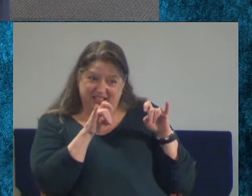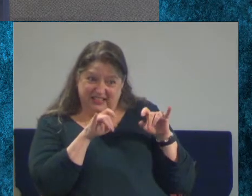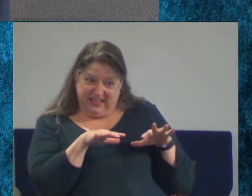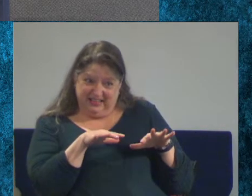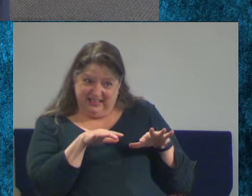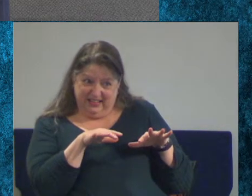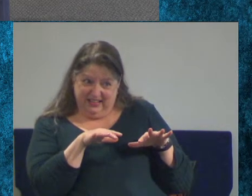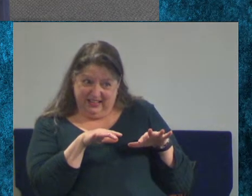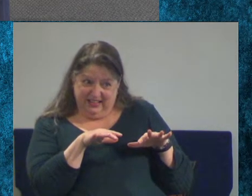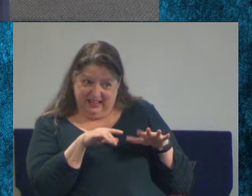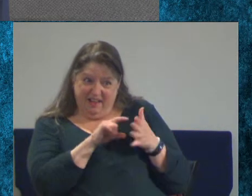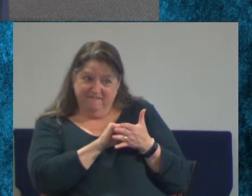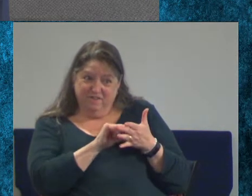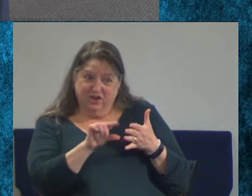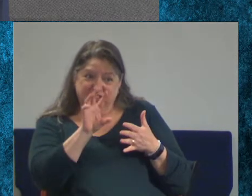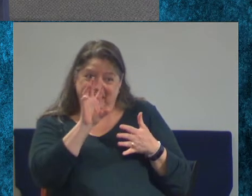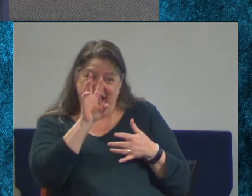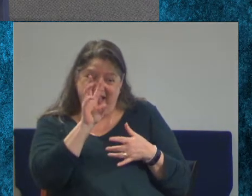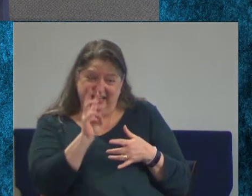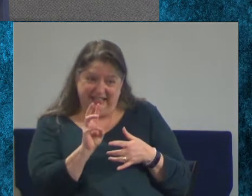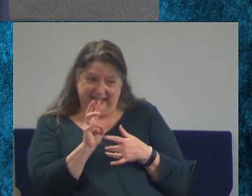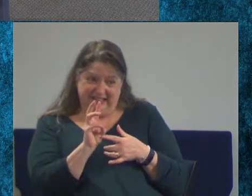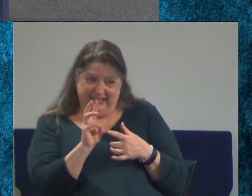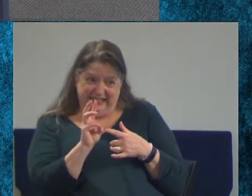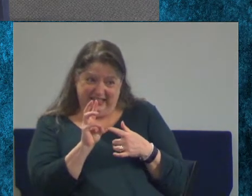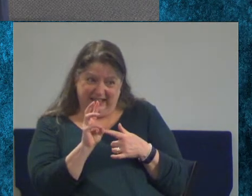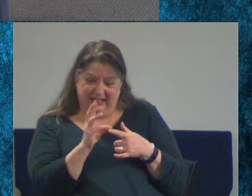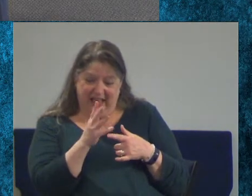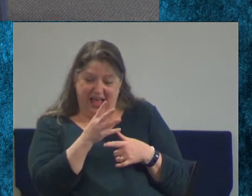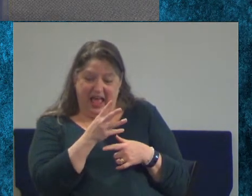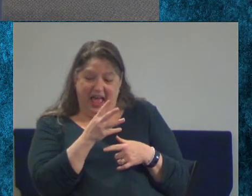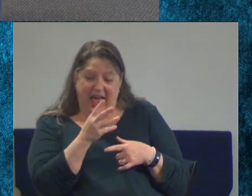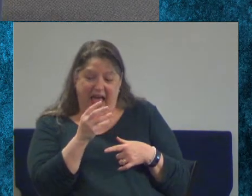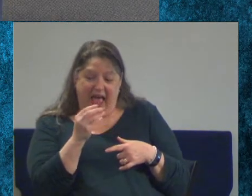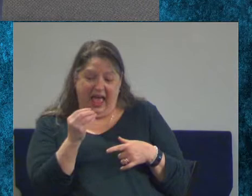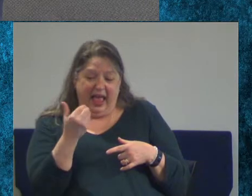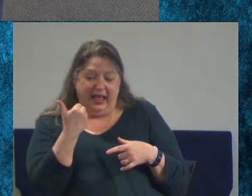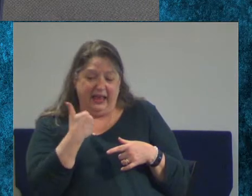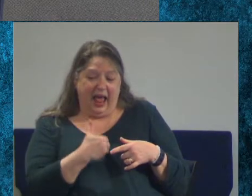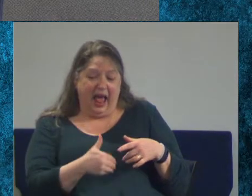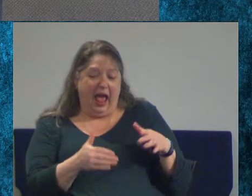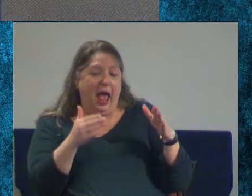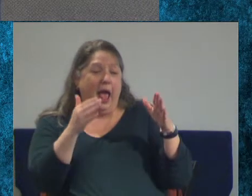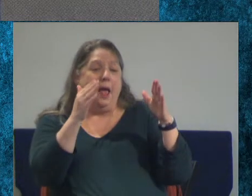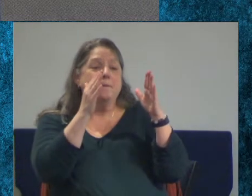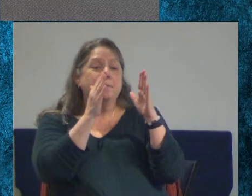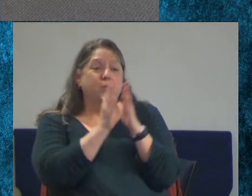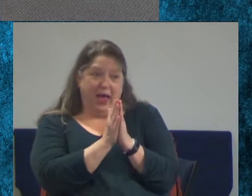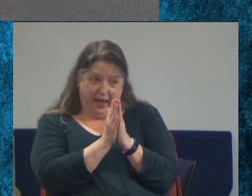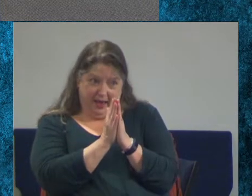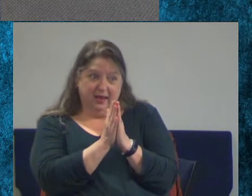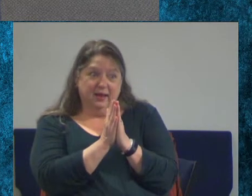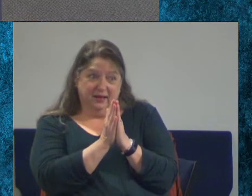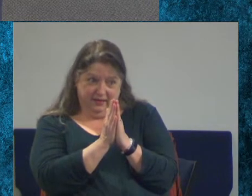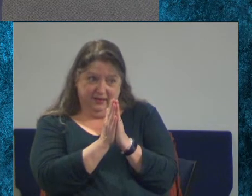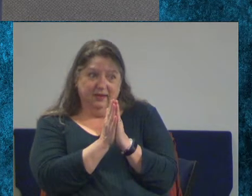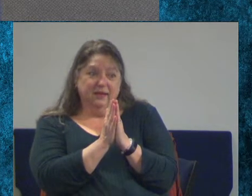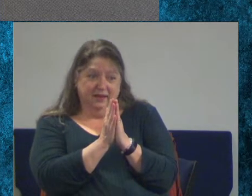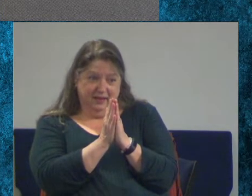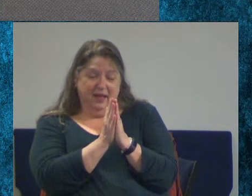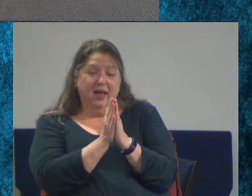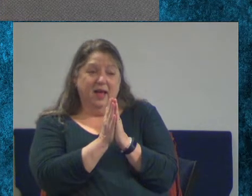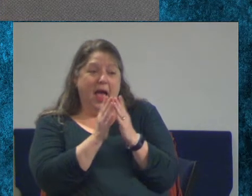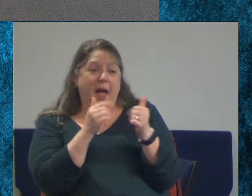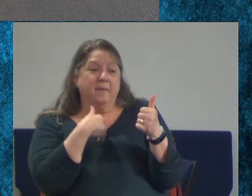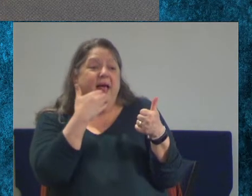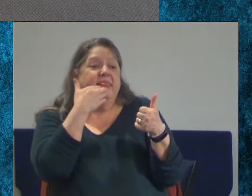Put to the test. Notice verse 6. And I pray, this is Paul, he says, and I pray, Philemon, I'm thankful for